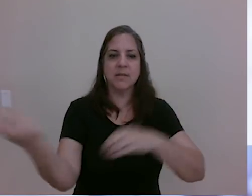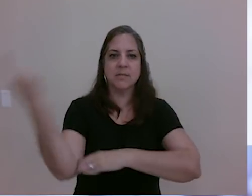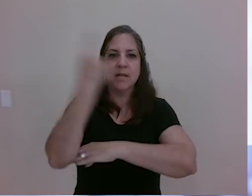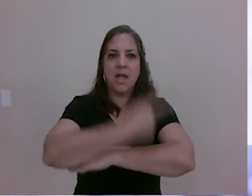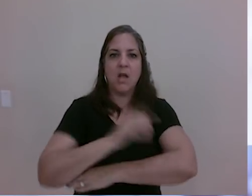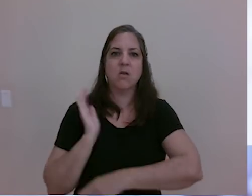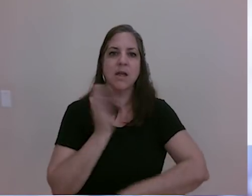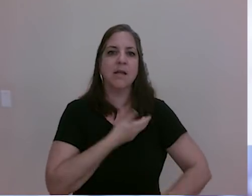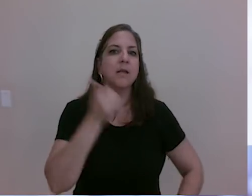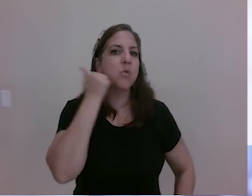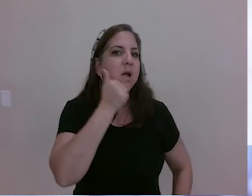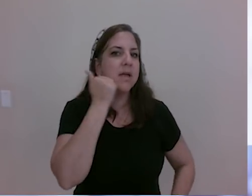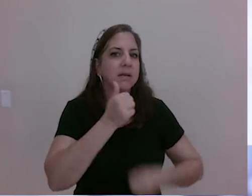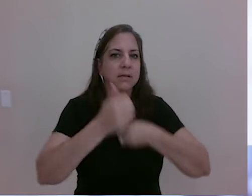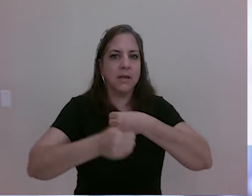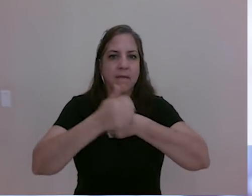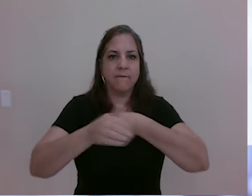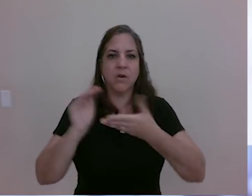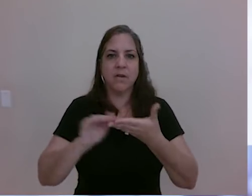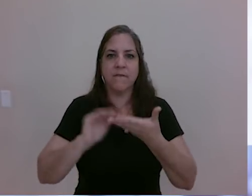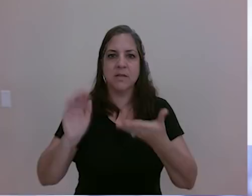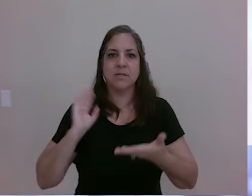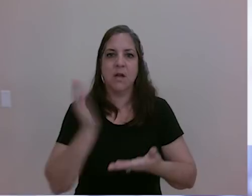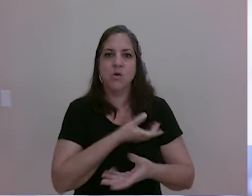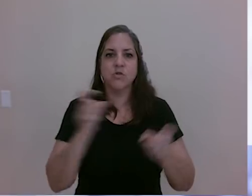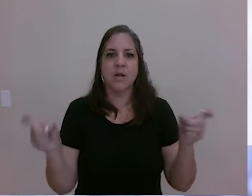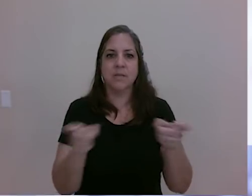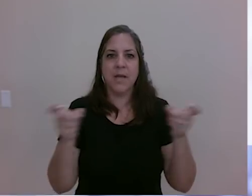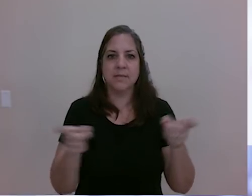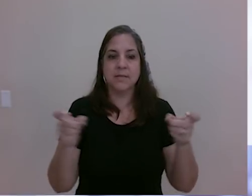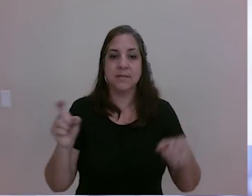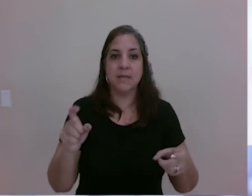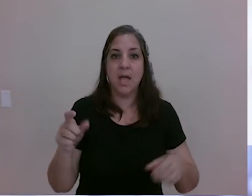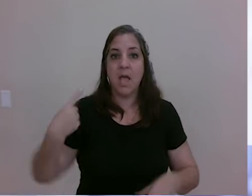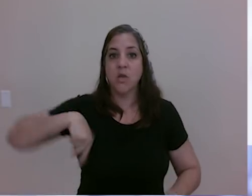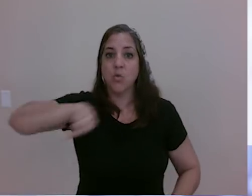daily bread, and forgive us our trespasses, as we